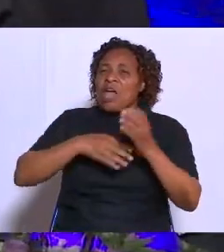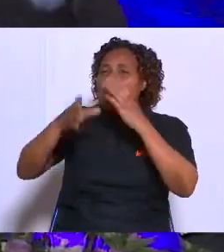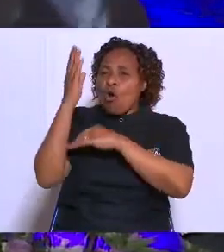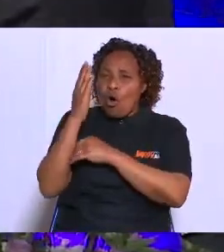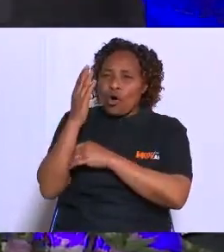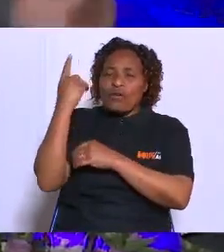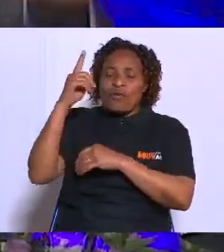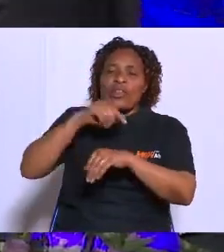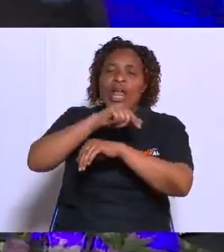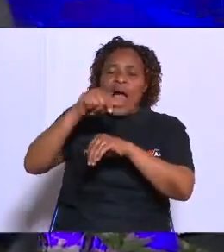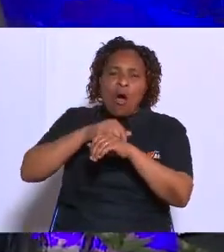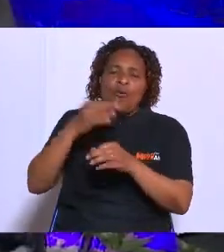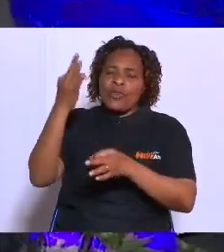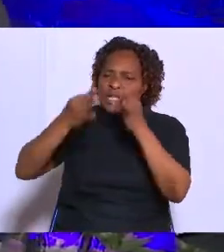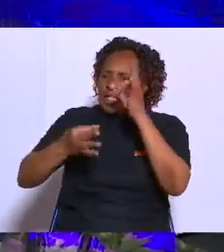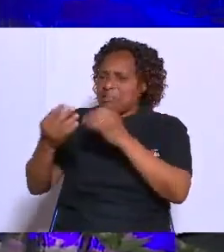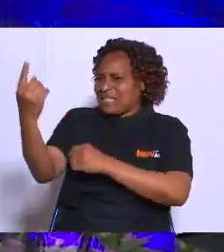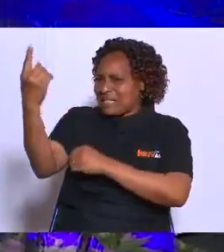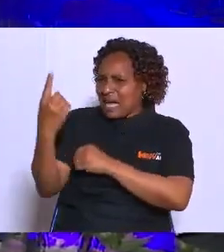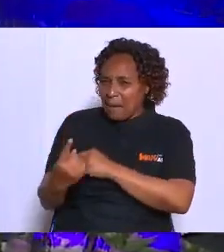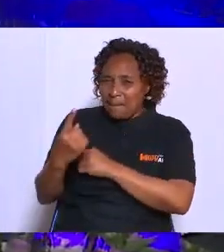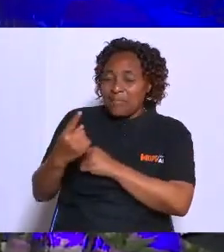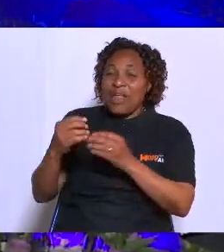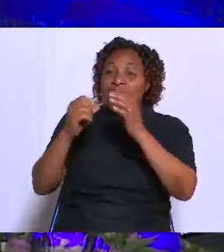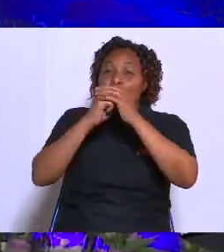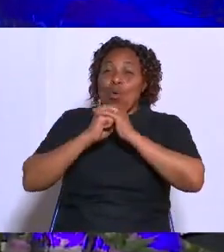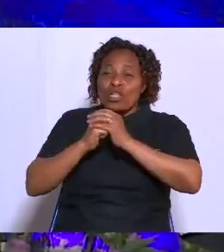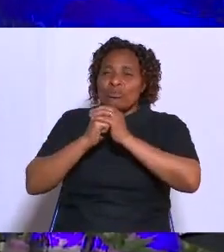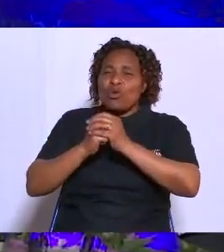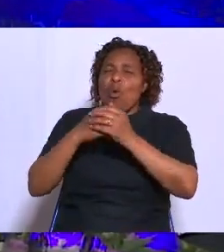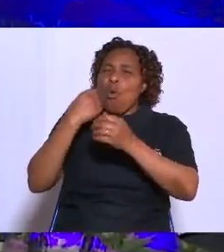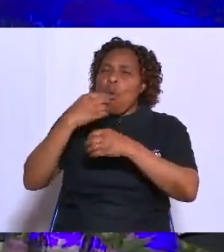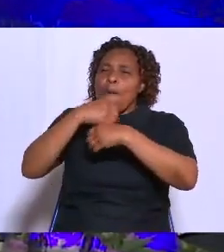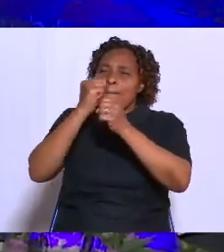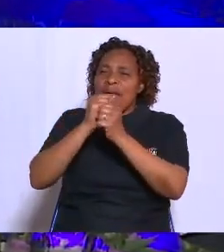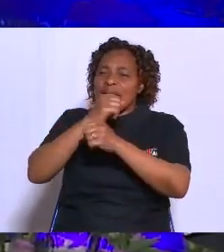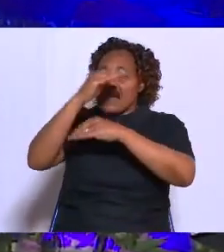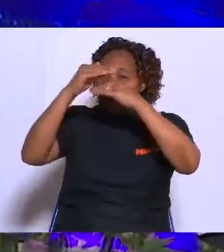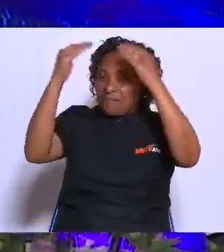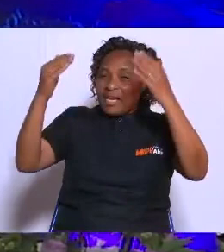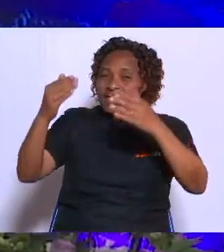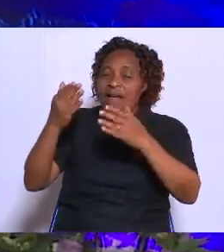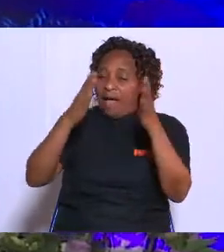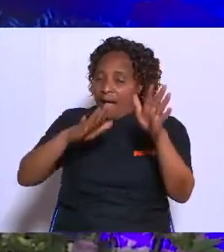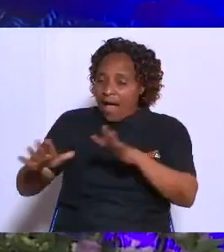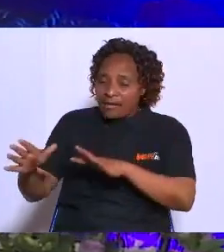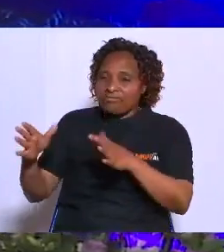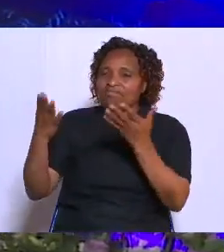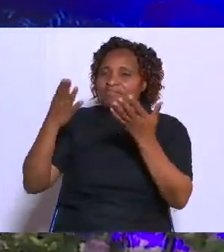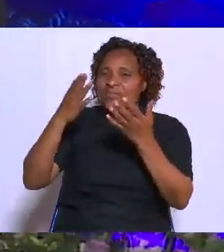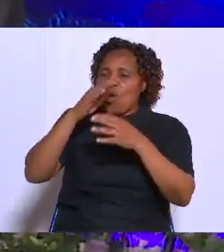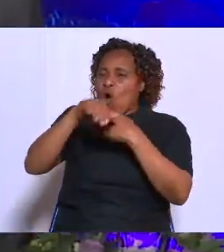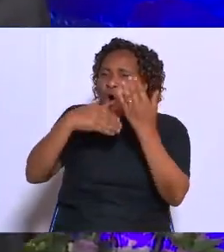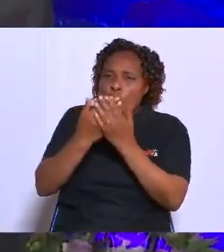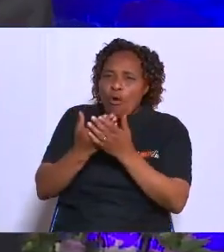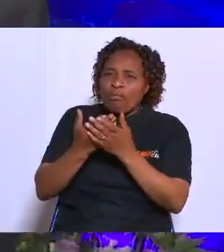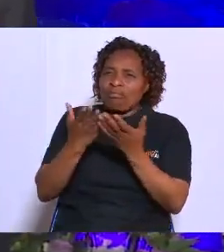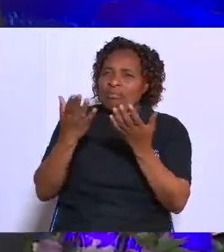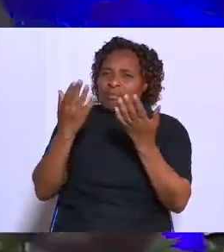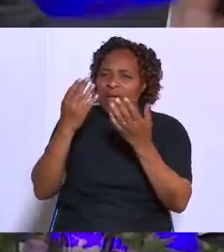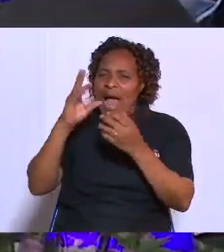him for the hour of his judgment has come and worship him that made Heaven Earth sea in The Fountains of waters Seventh-Day